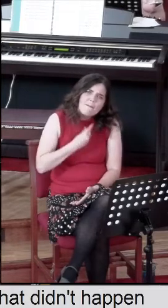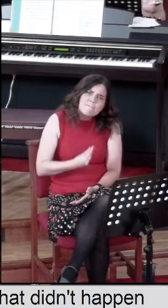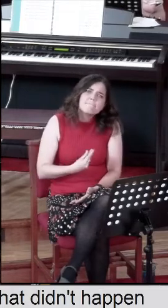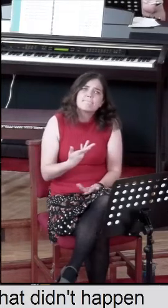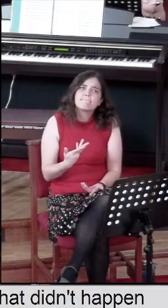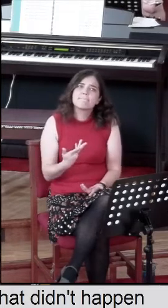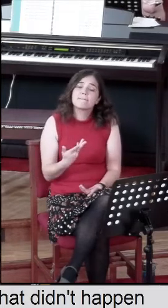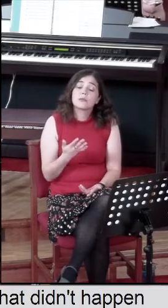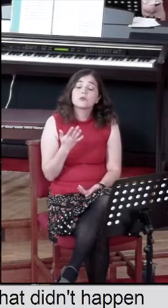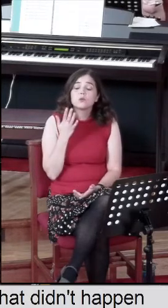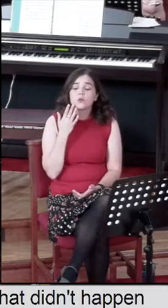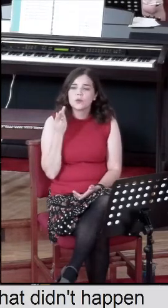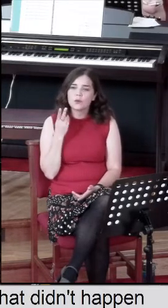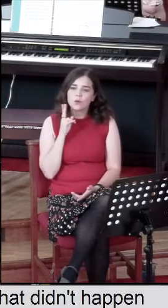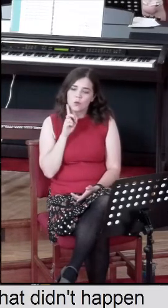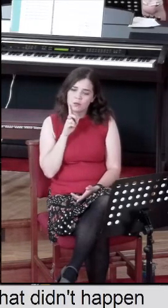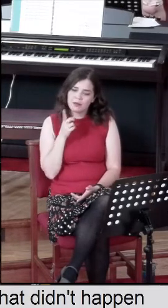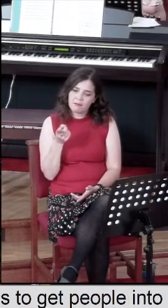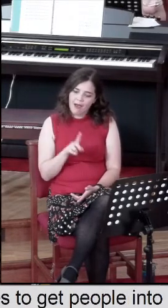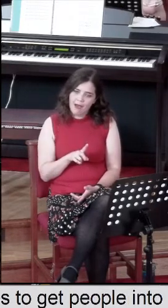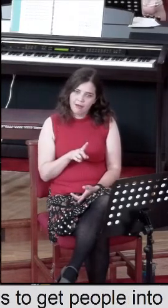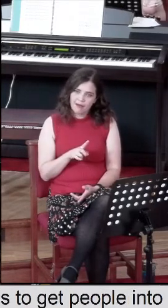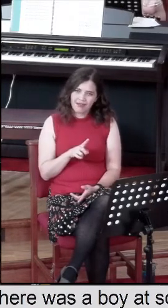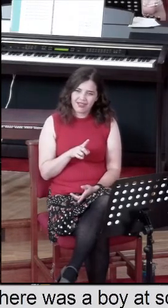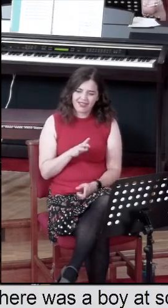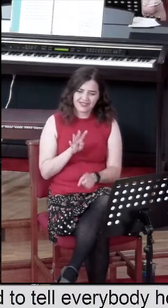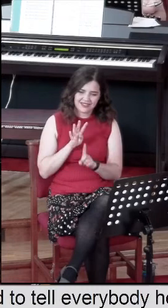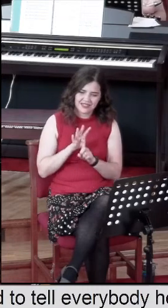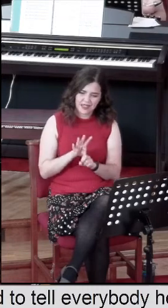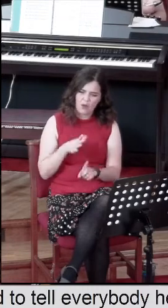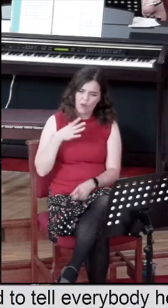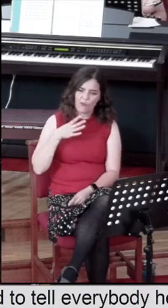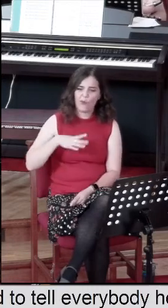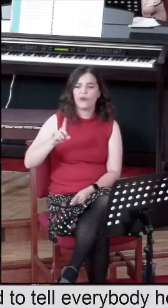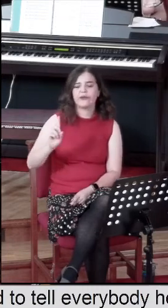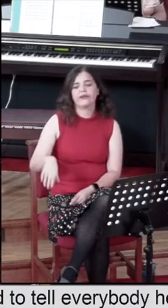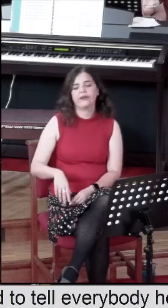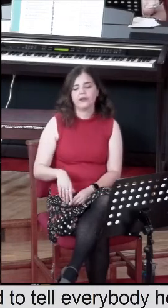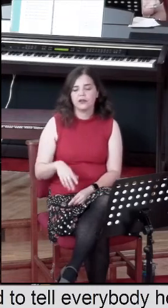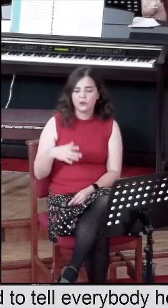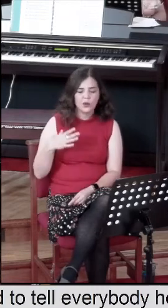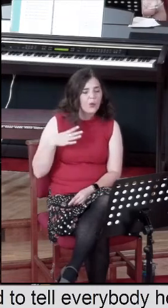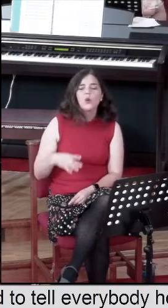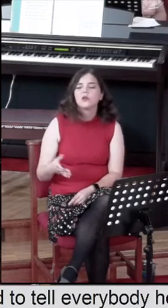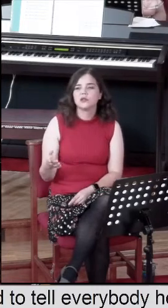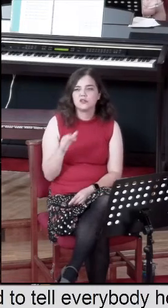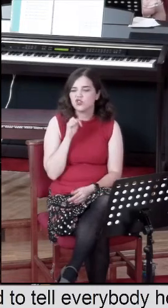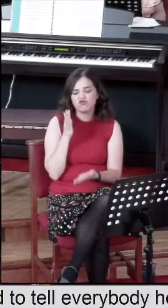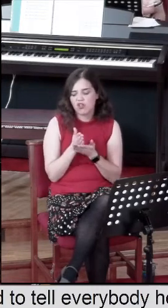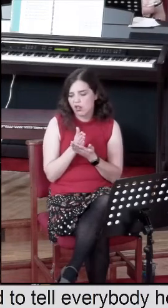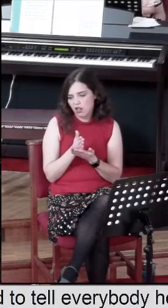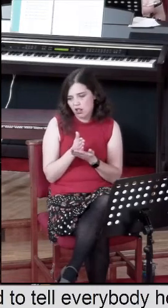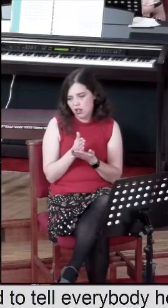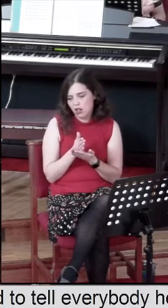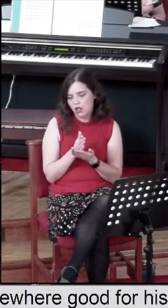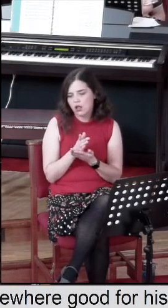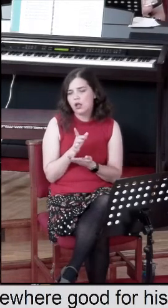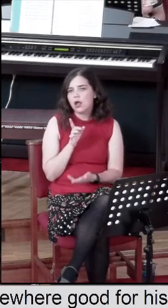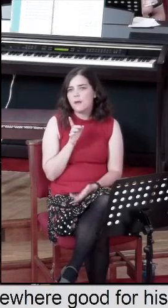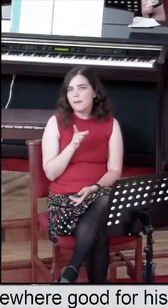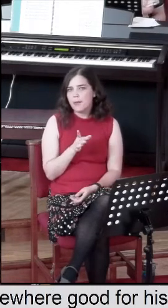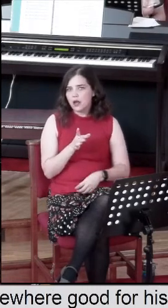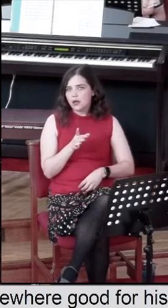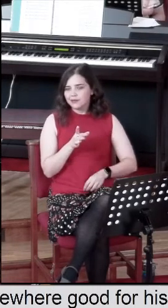women came back, I think those disciples probably thought, they just want that to be true. It's not really true. But of